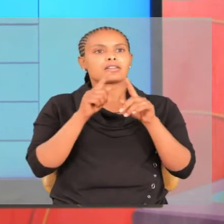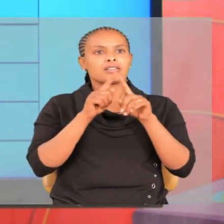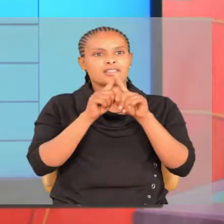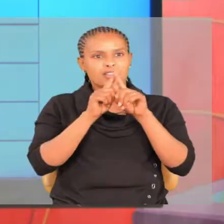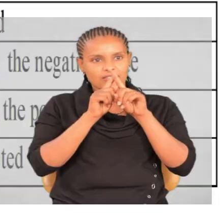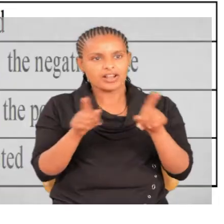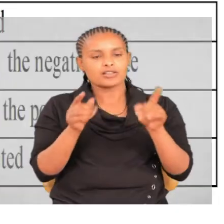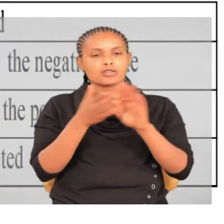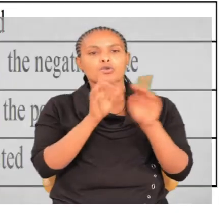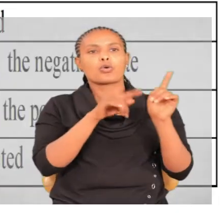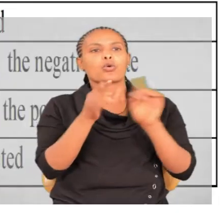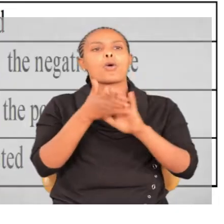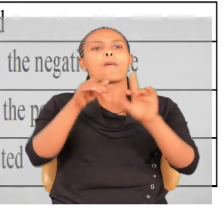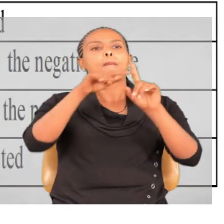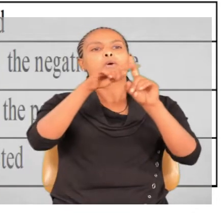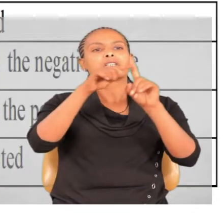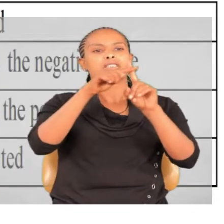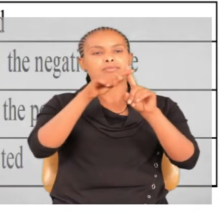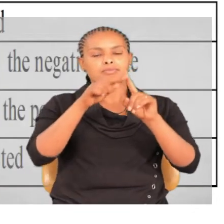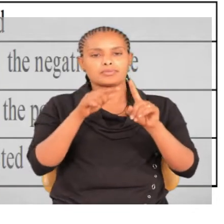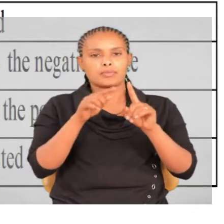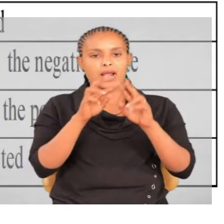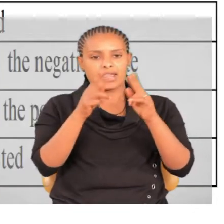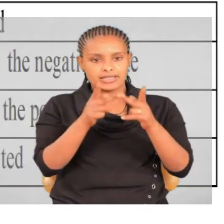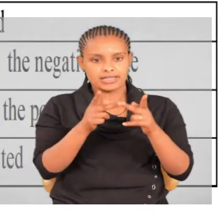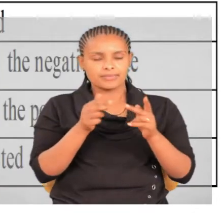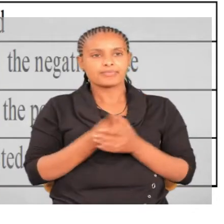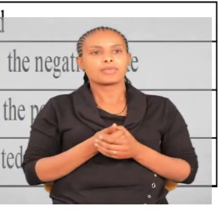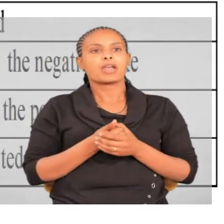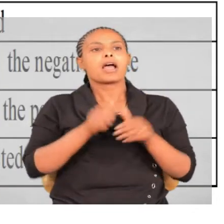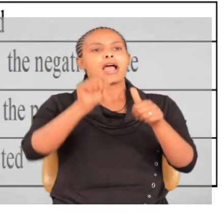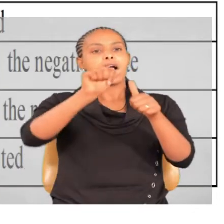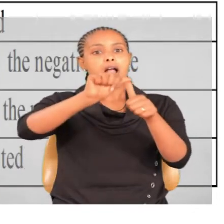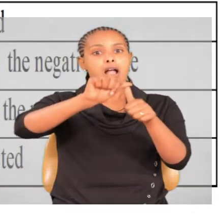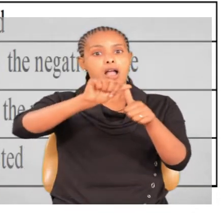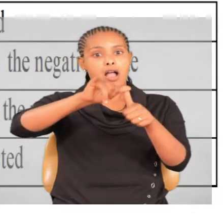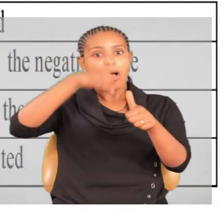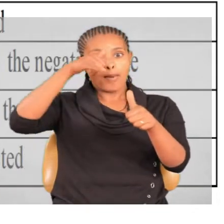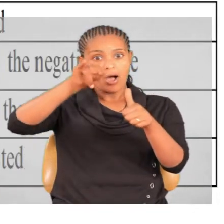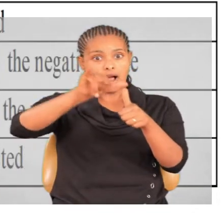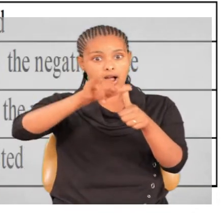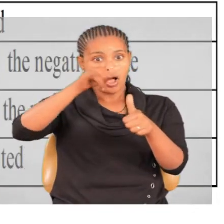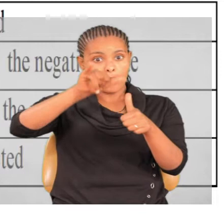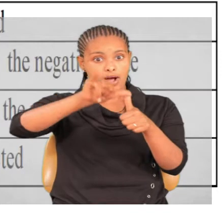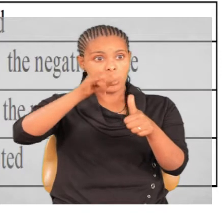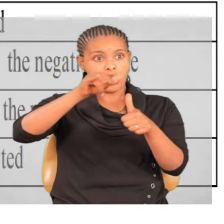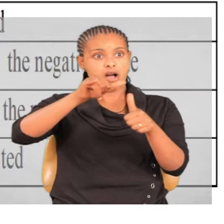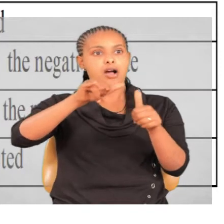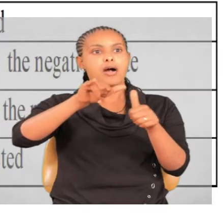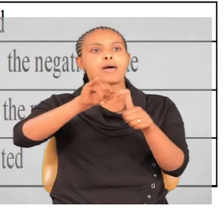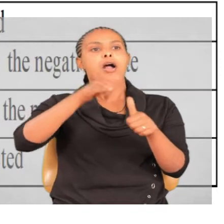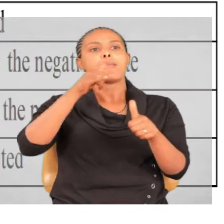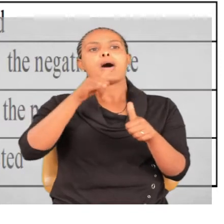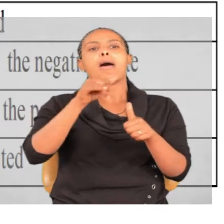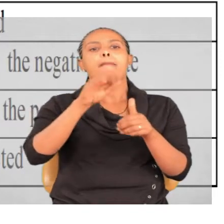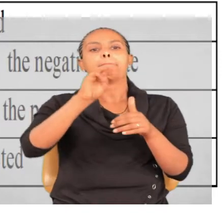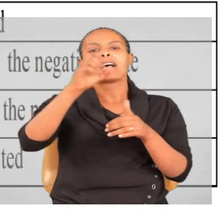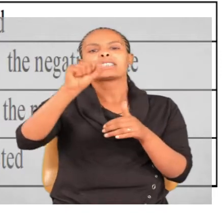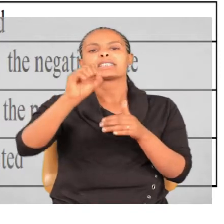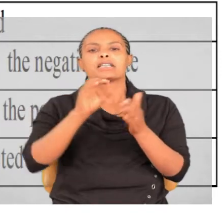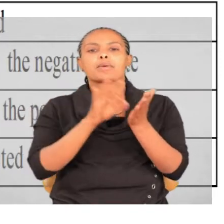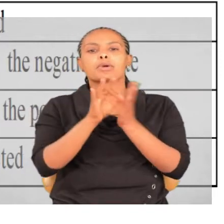deflected toward positive plates. Gamma rays, symbol gamma, mass number